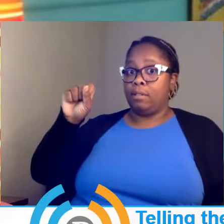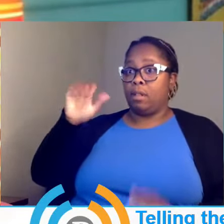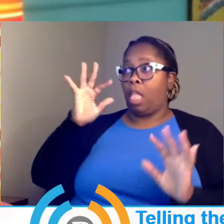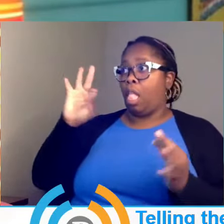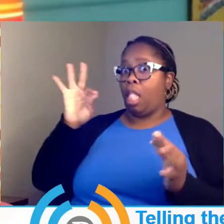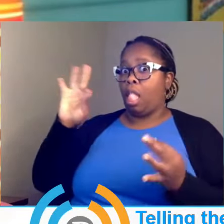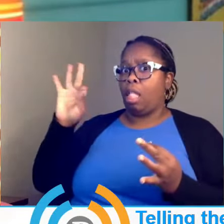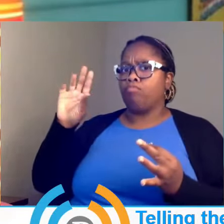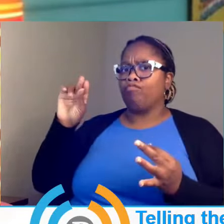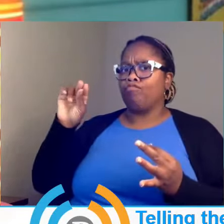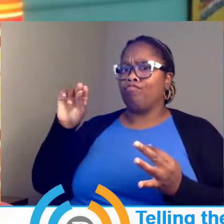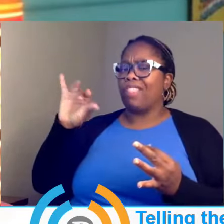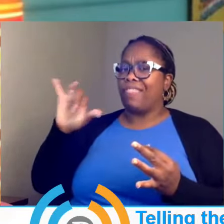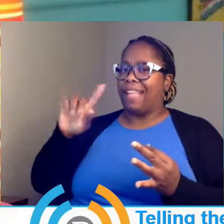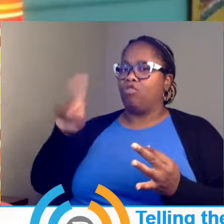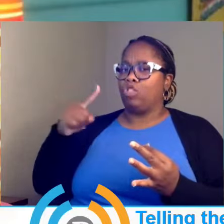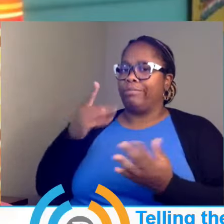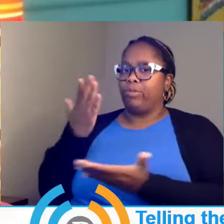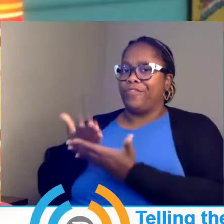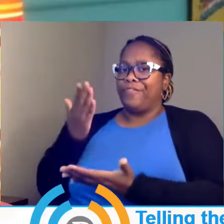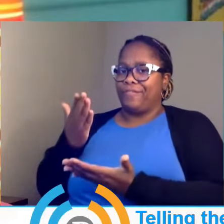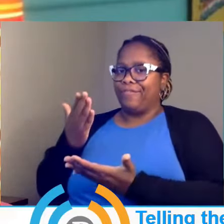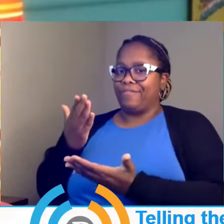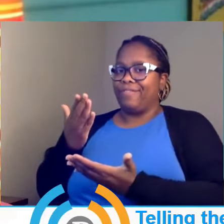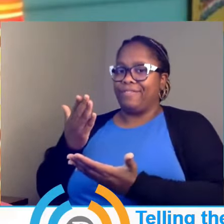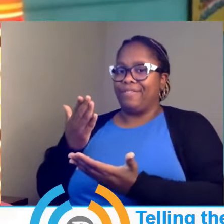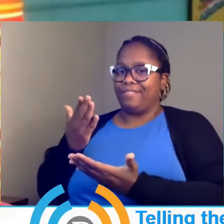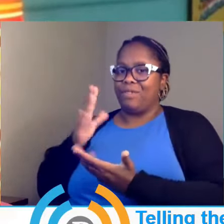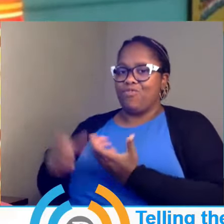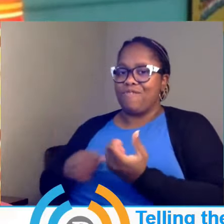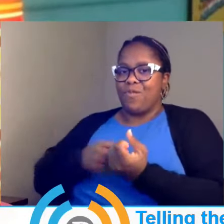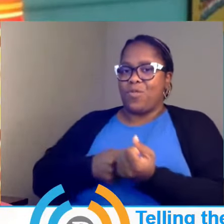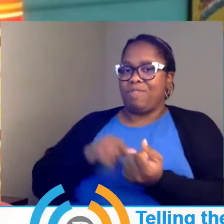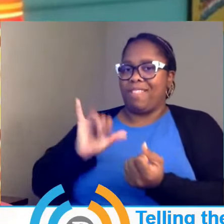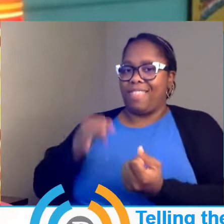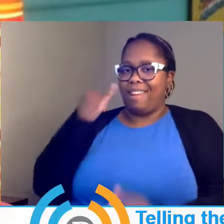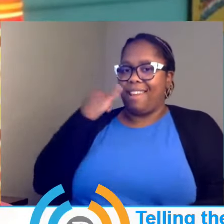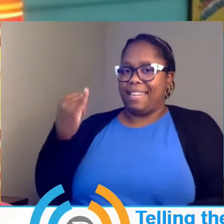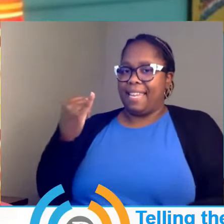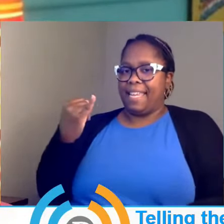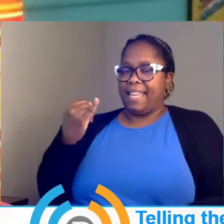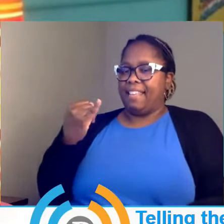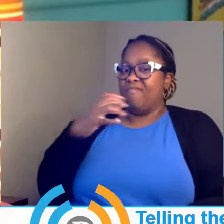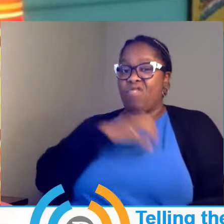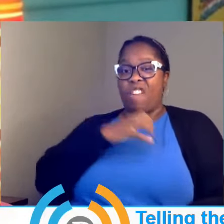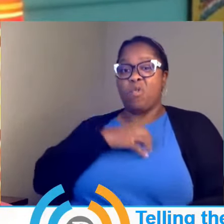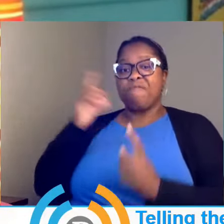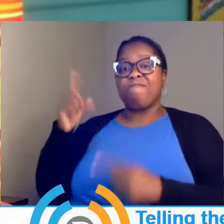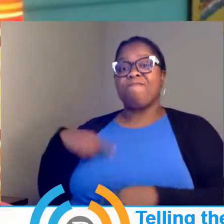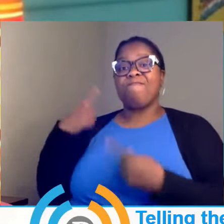reinforcement of the ideals that law enforcement has been practicing.